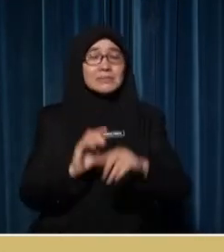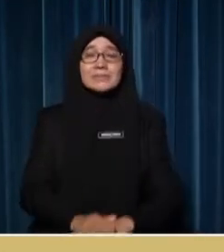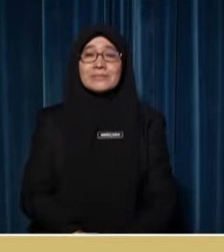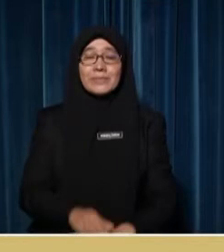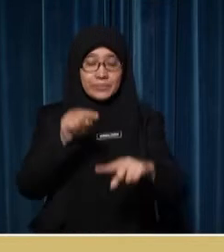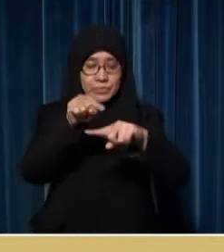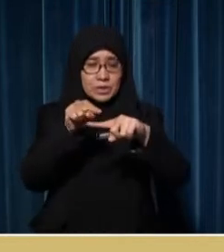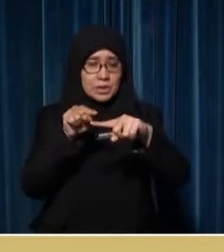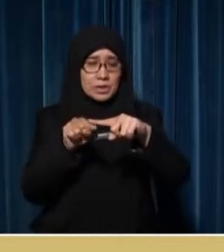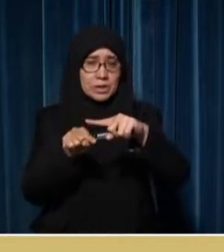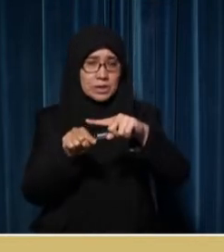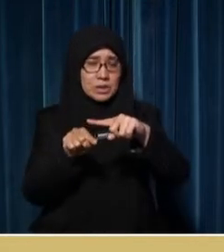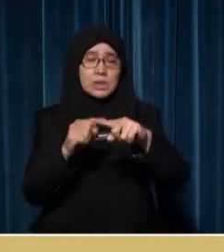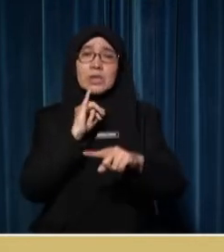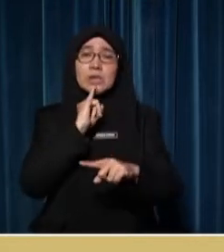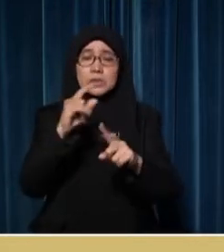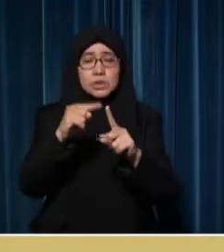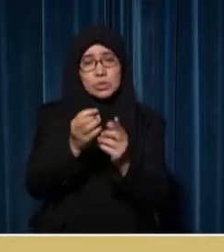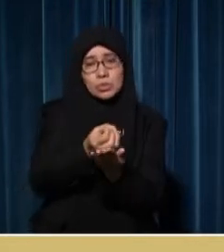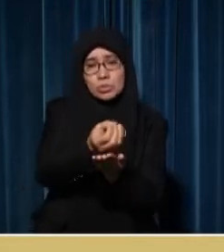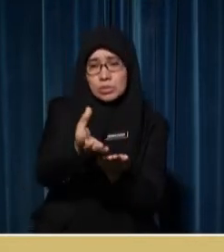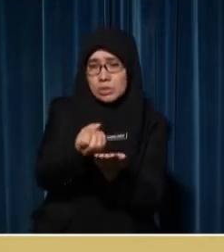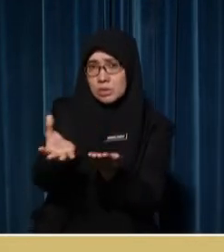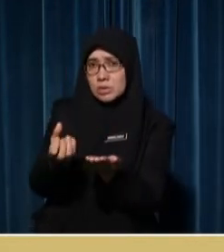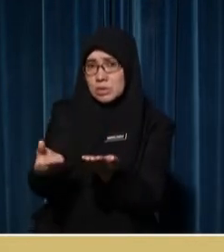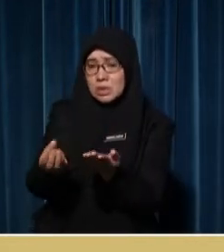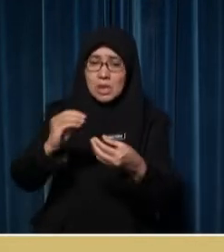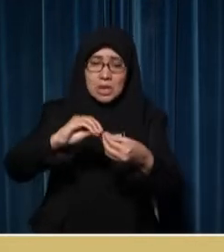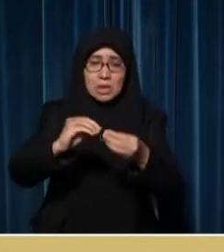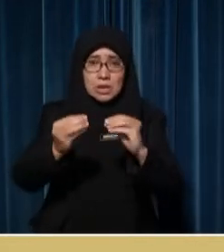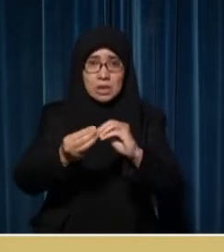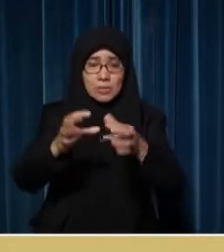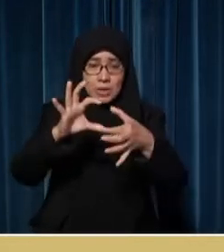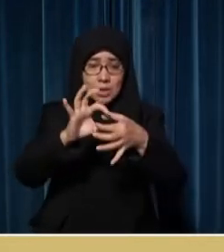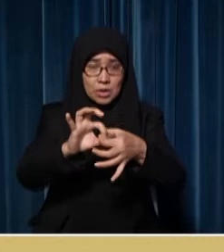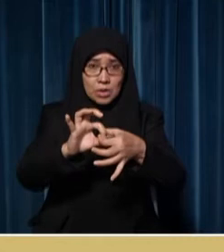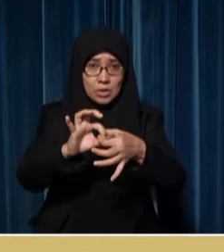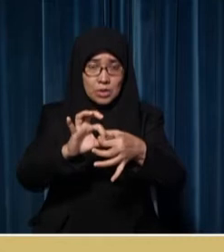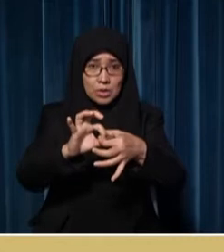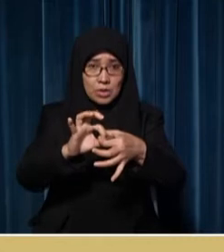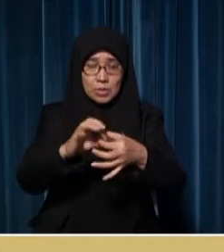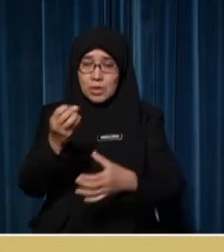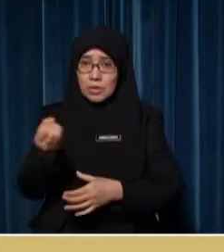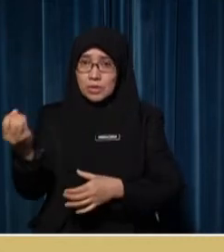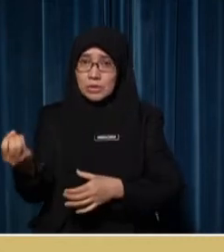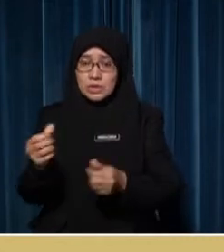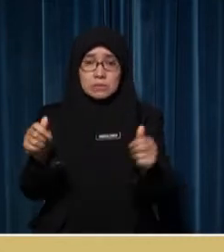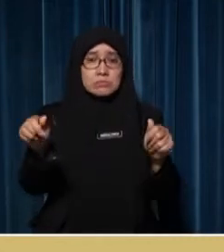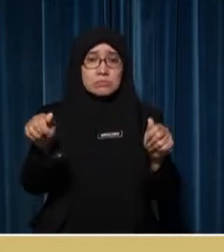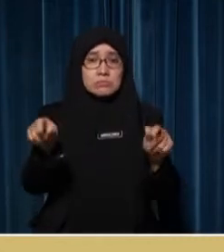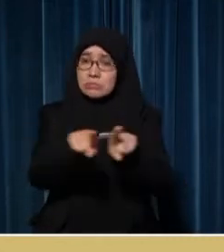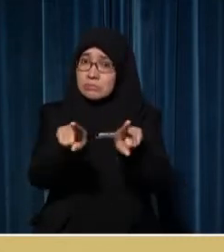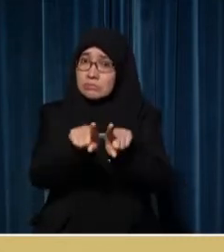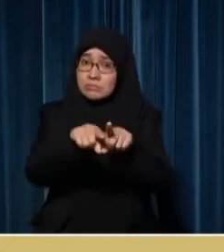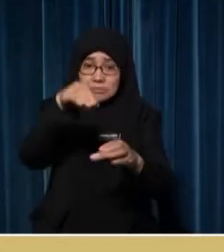Division is to distribute a number of objects equally into groups.